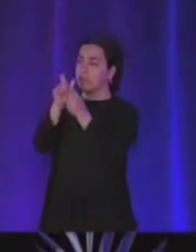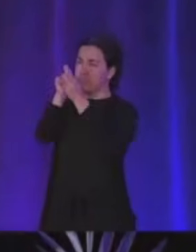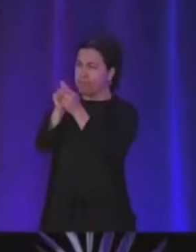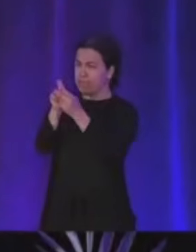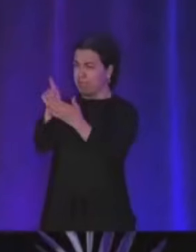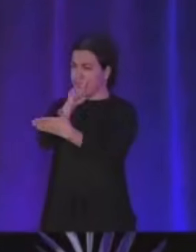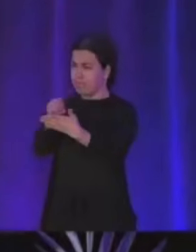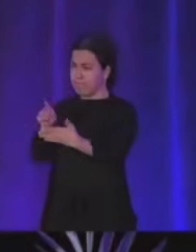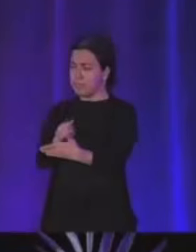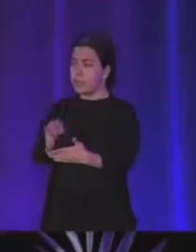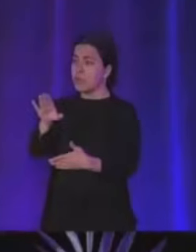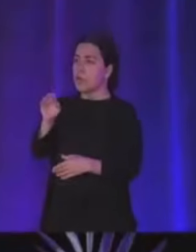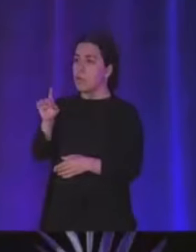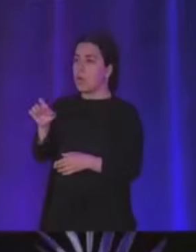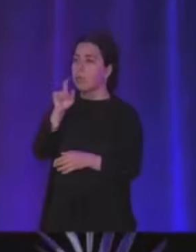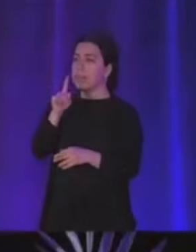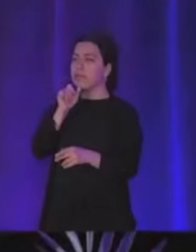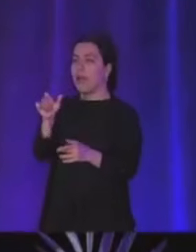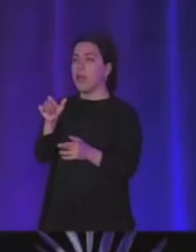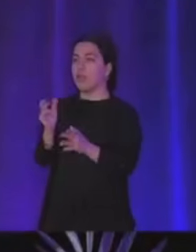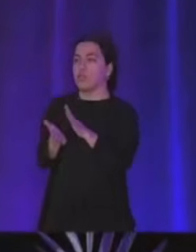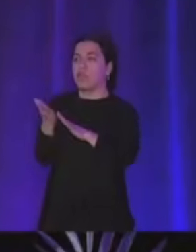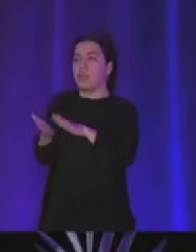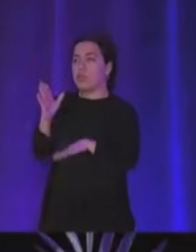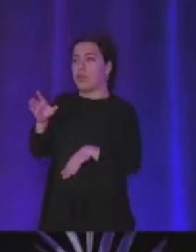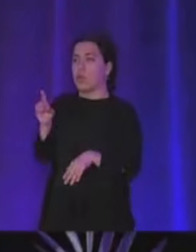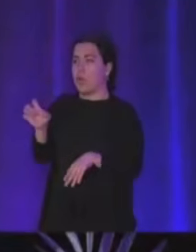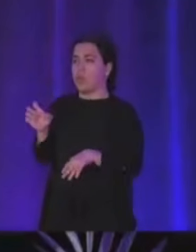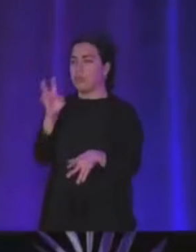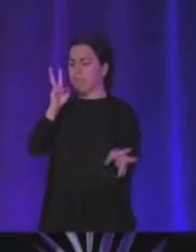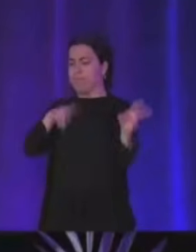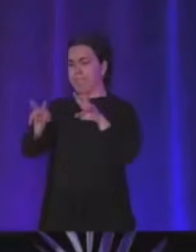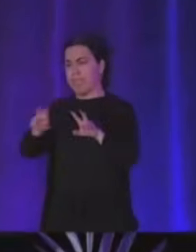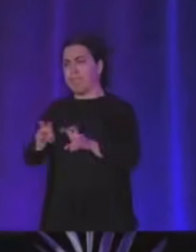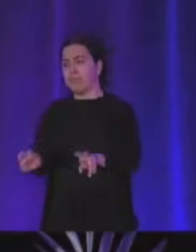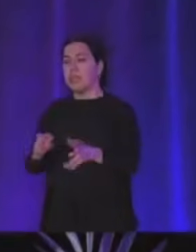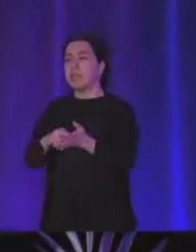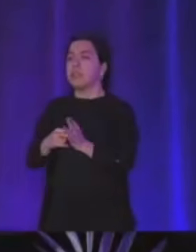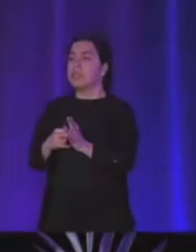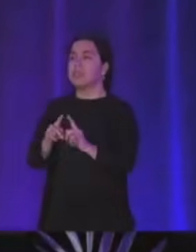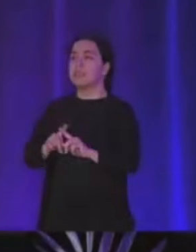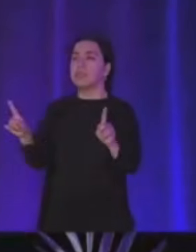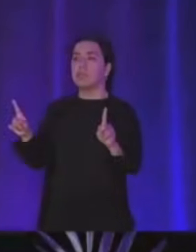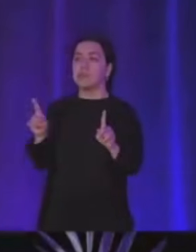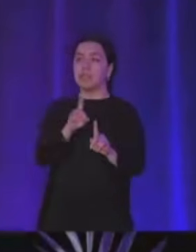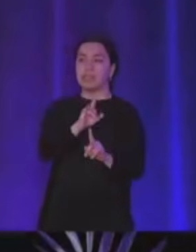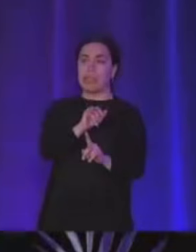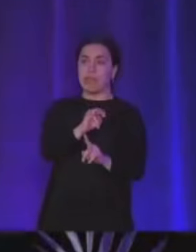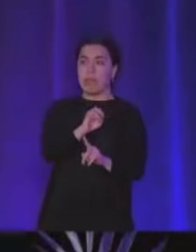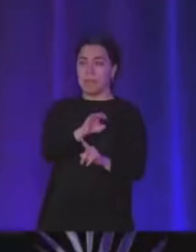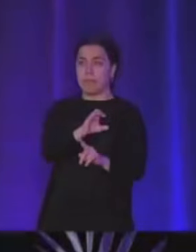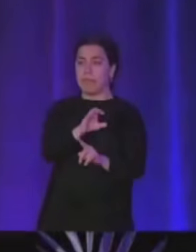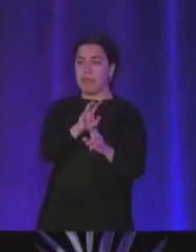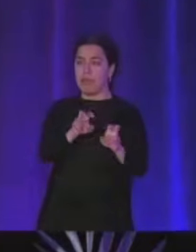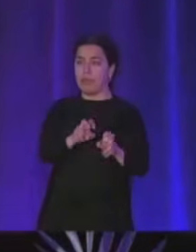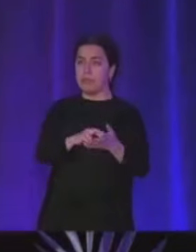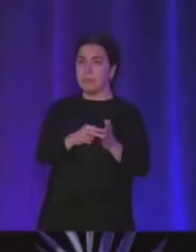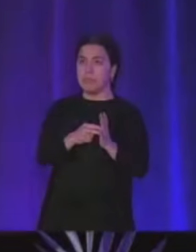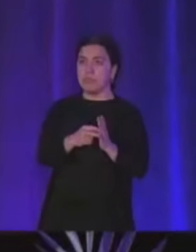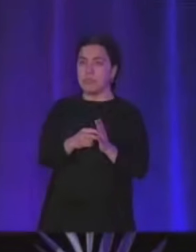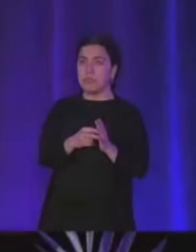code without running it, which is in contrast to dynamic analysis, tooling that scrutinizes the result of running your